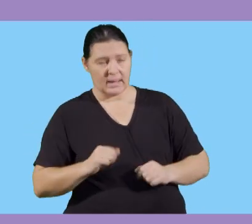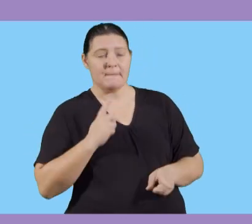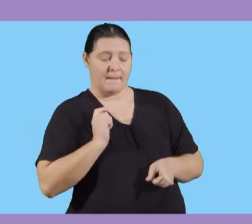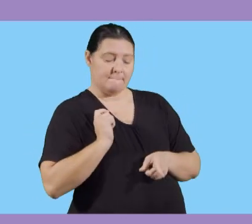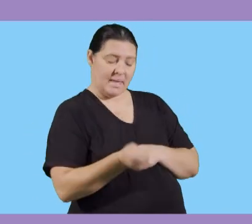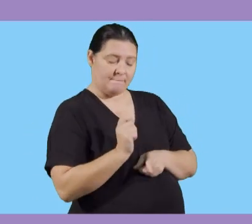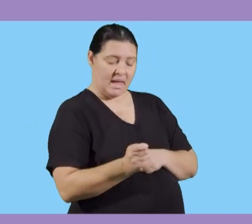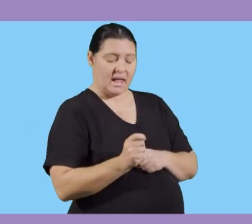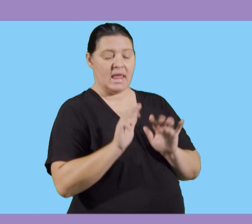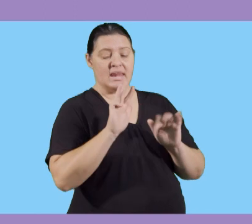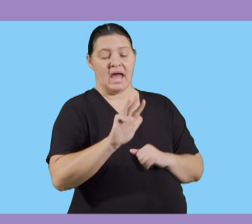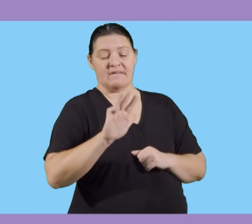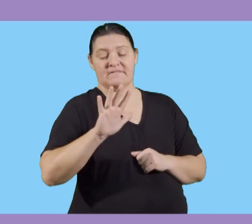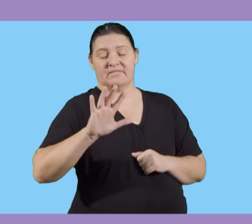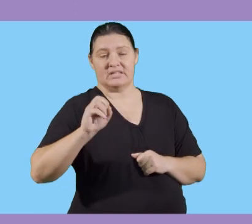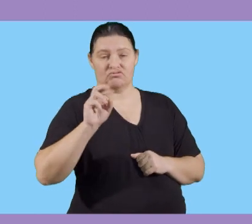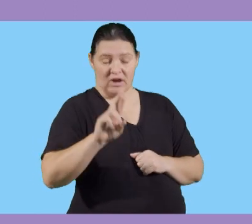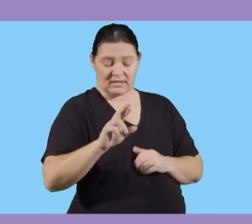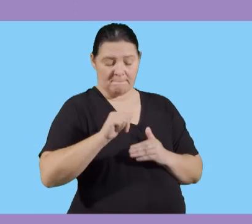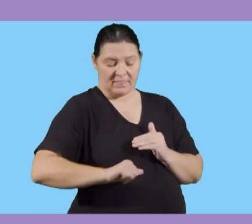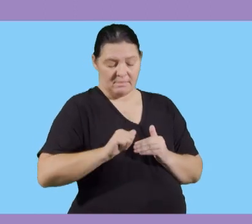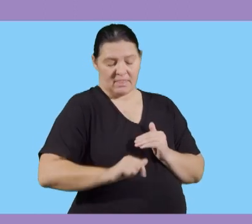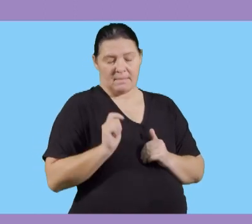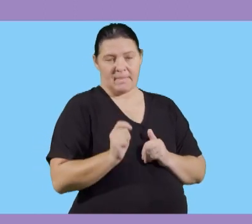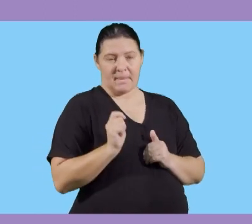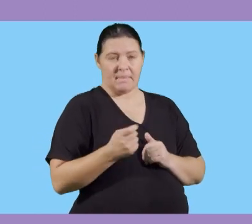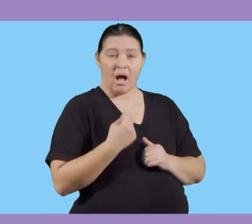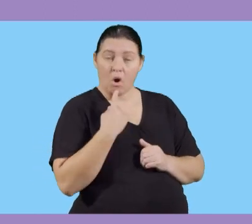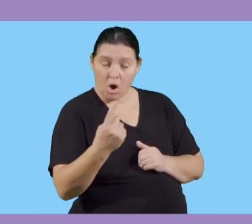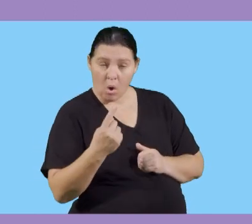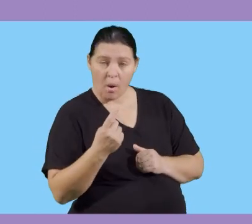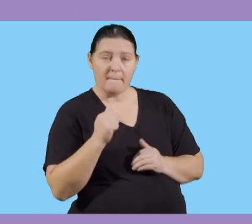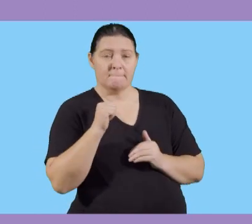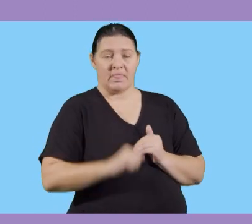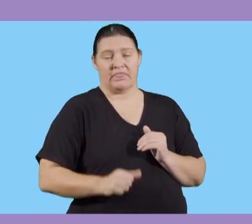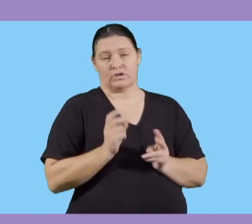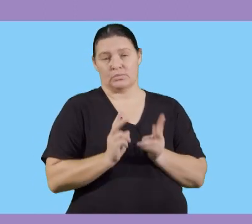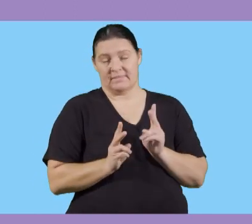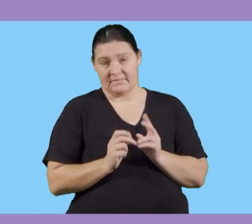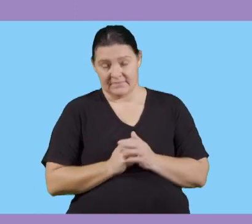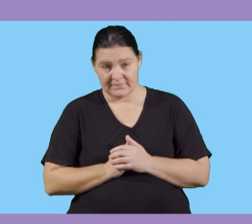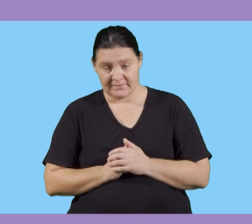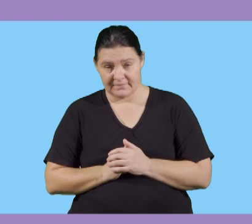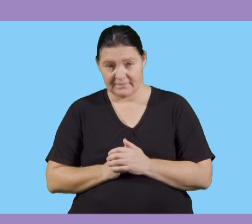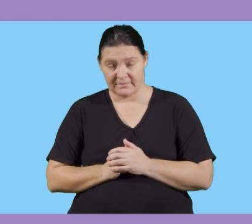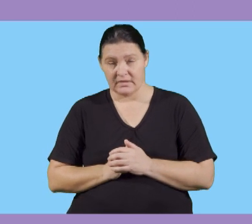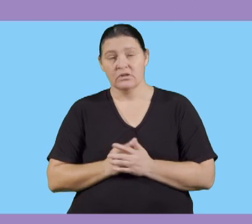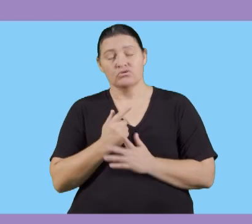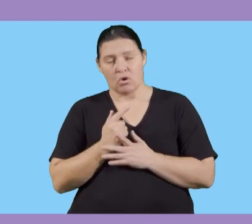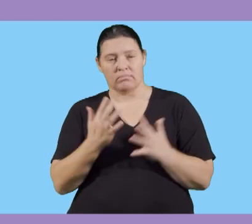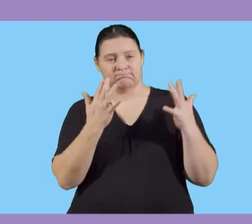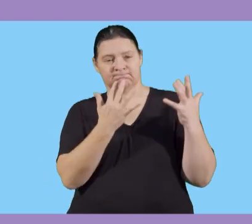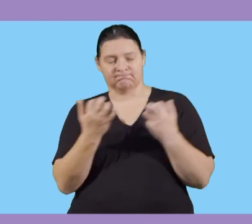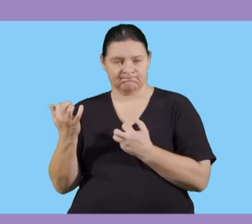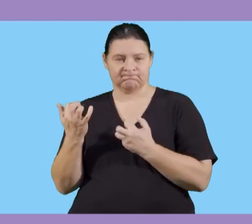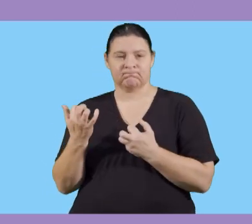pay 950 rands monthly for 12 months. So we now need to calculate the total